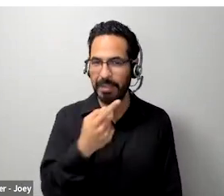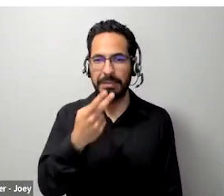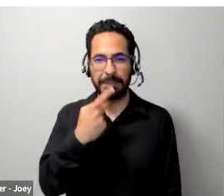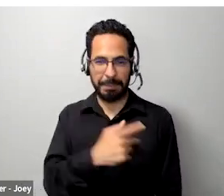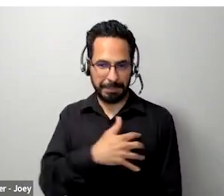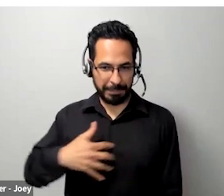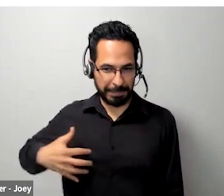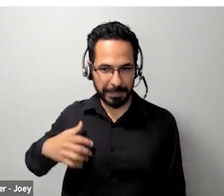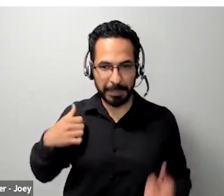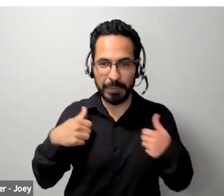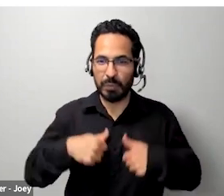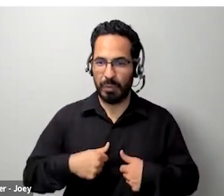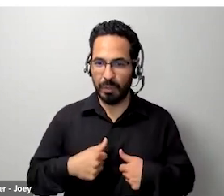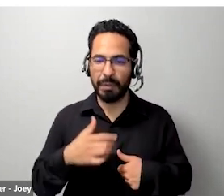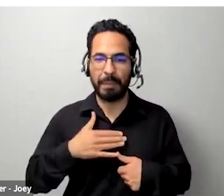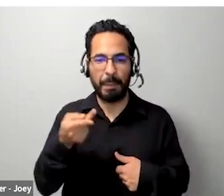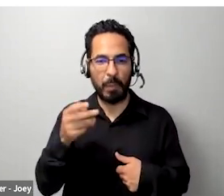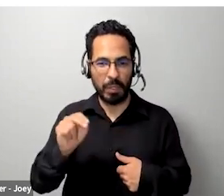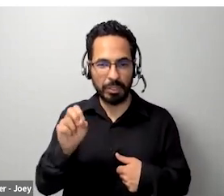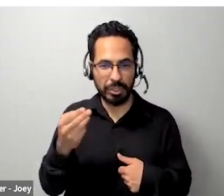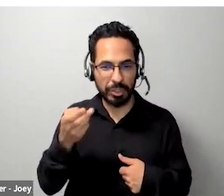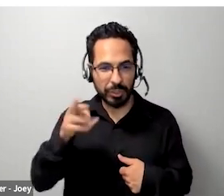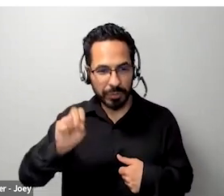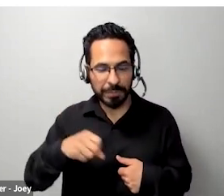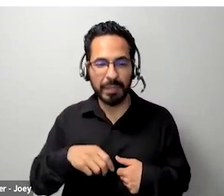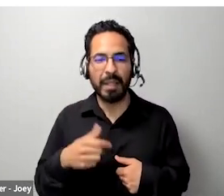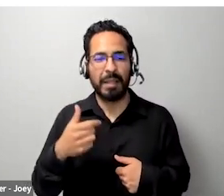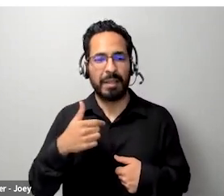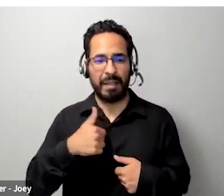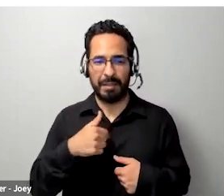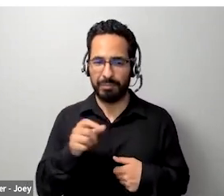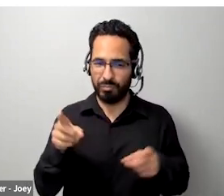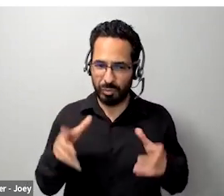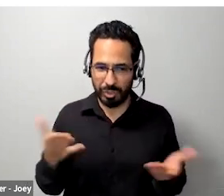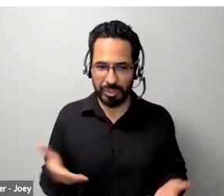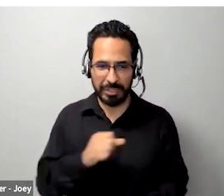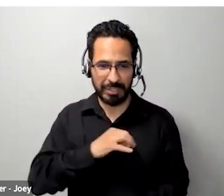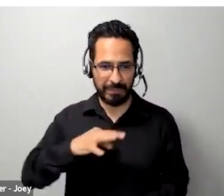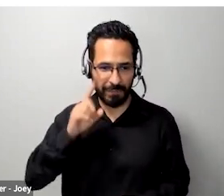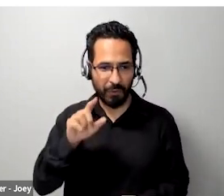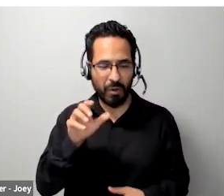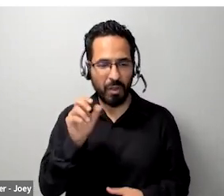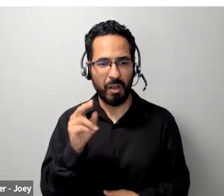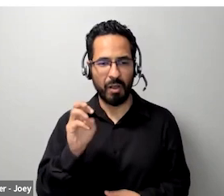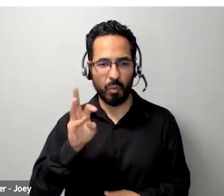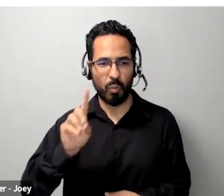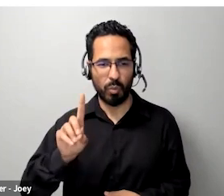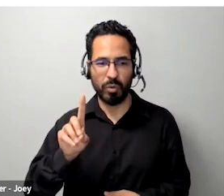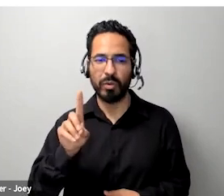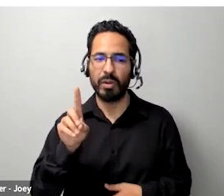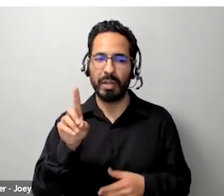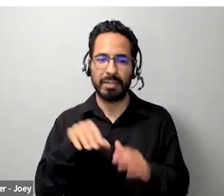sweater. I go by she, her pronouns. I am the director of staffing here at Onward Accessibility, which is a division of